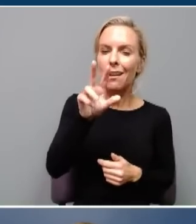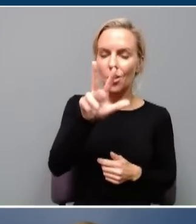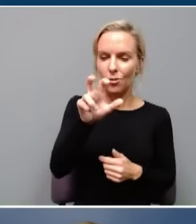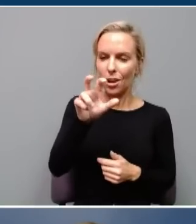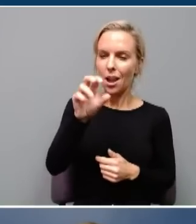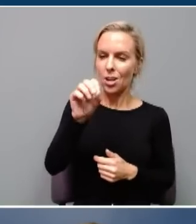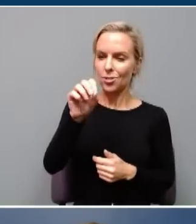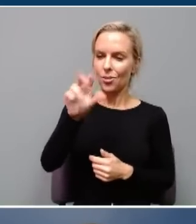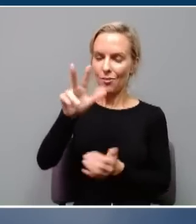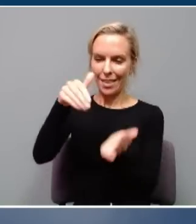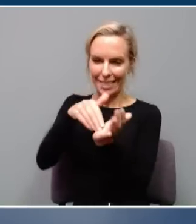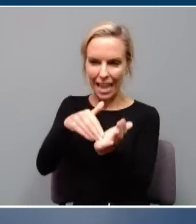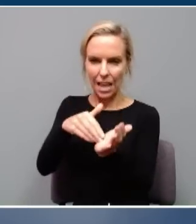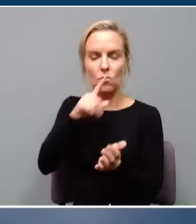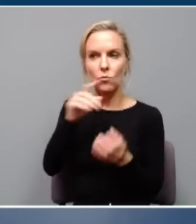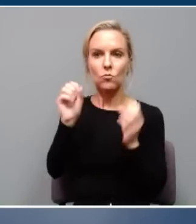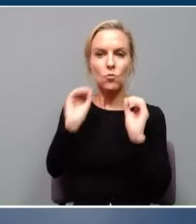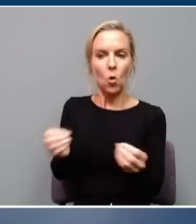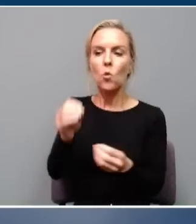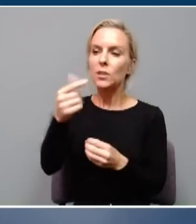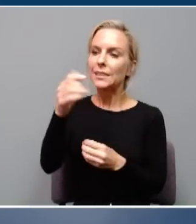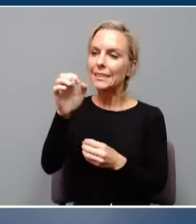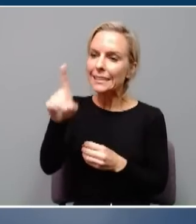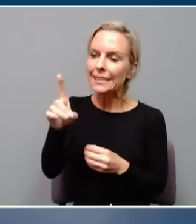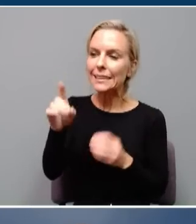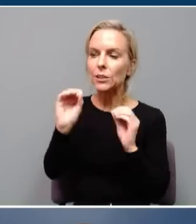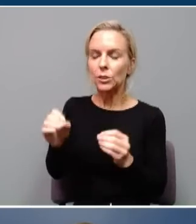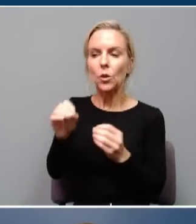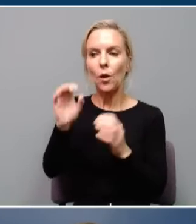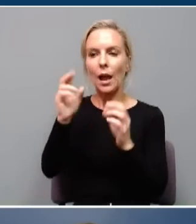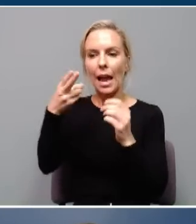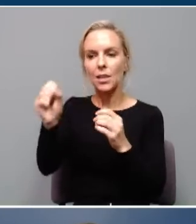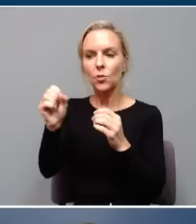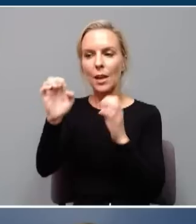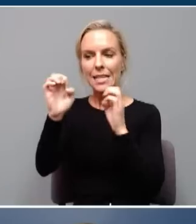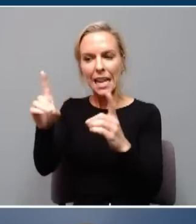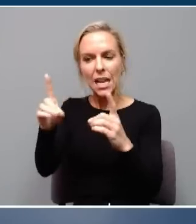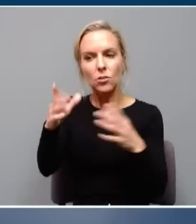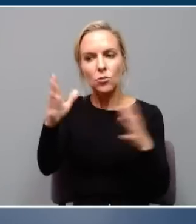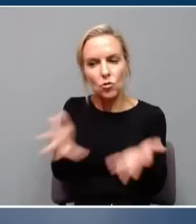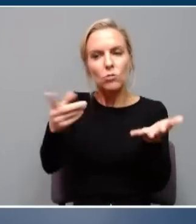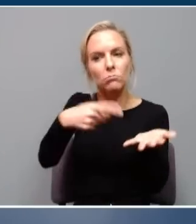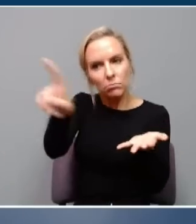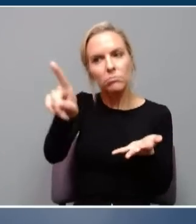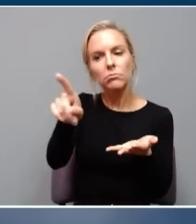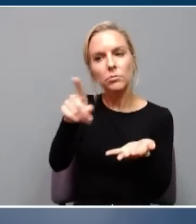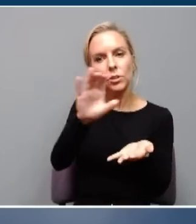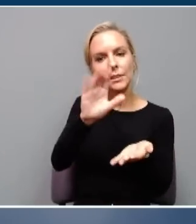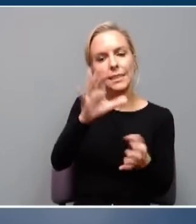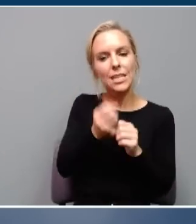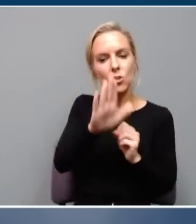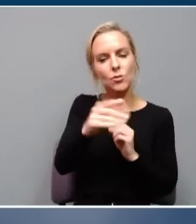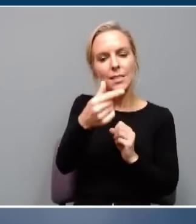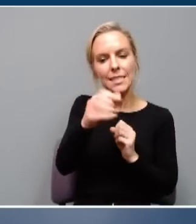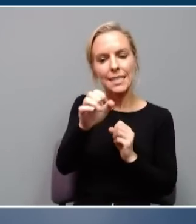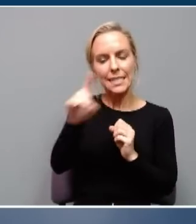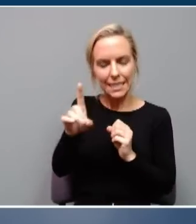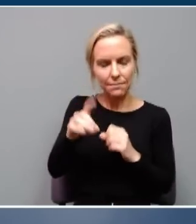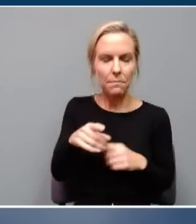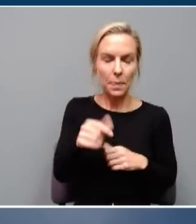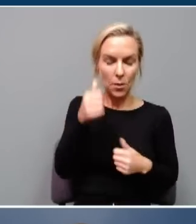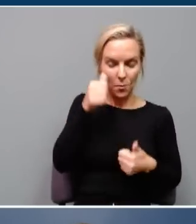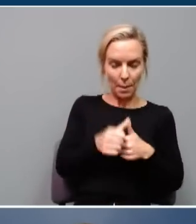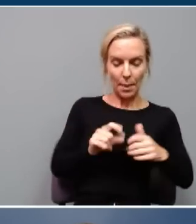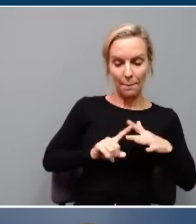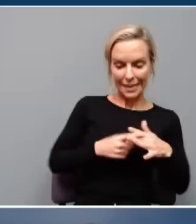or GED to seek services and get that GED. Y'all might remember in the beginning